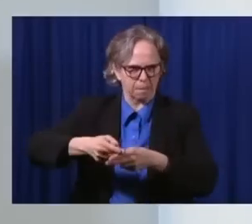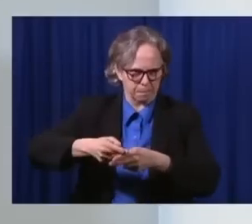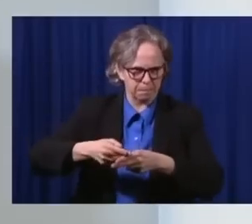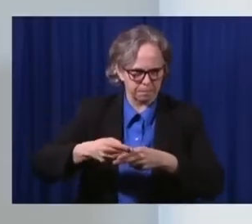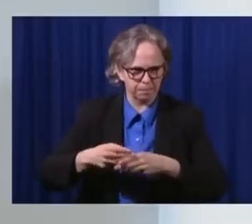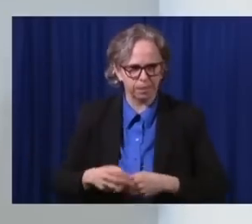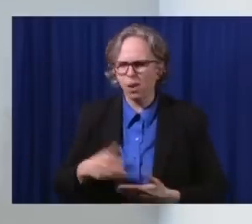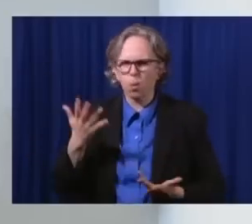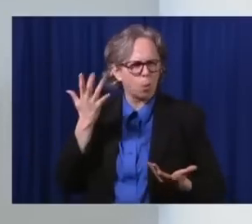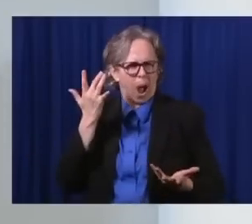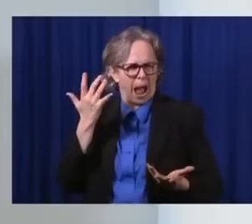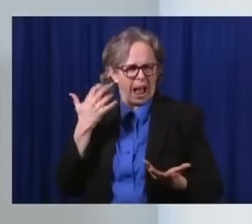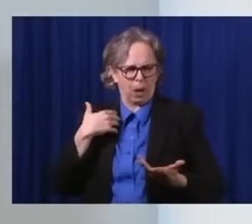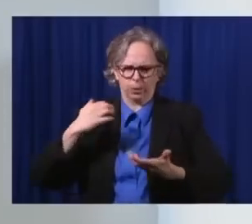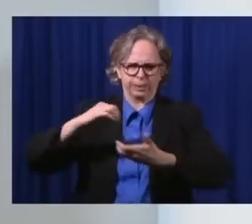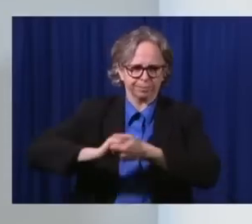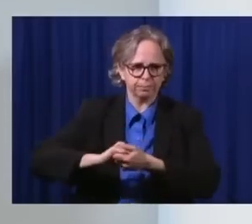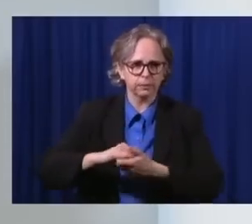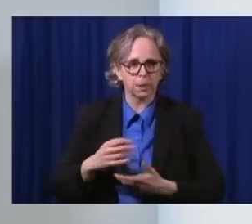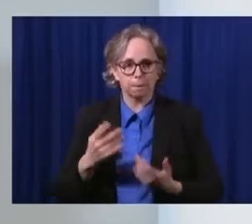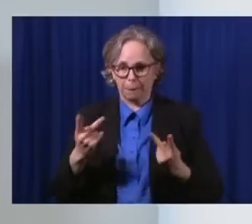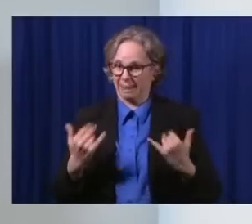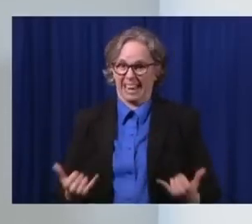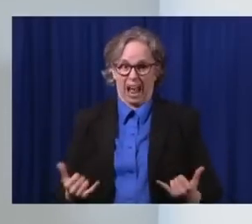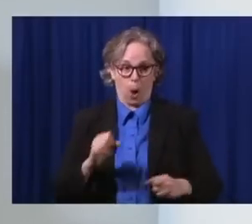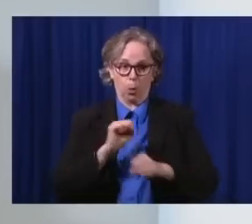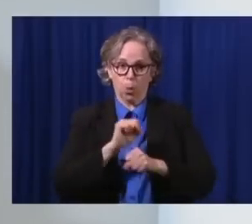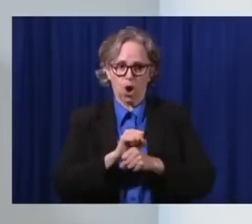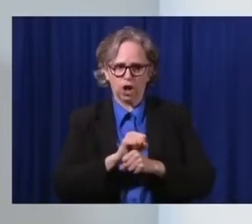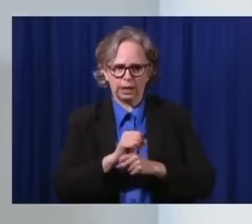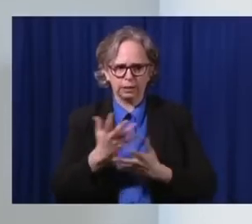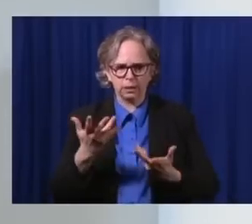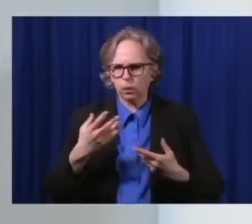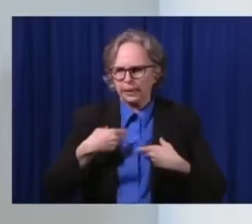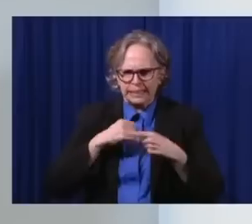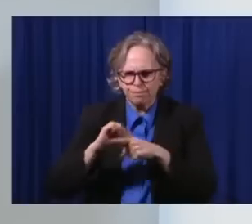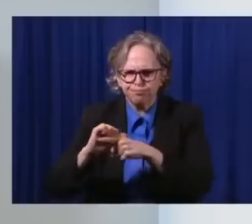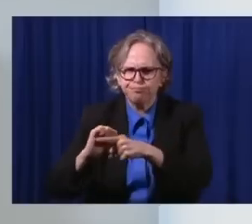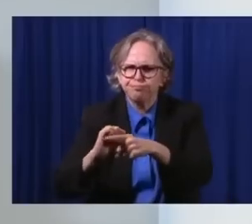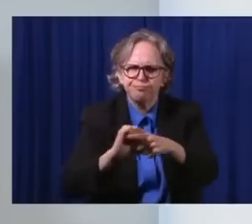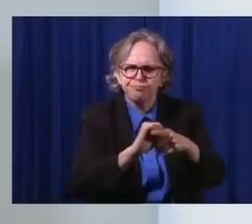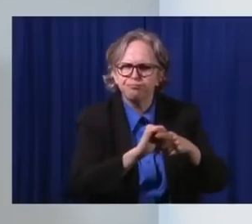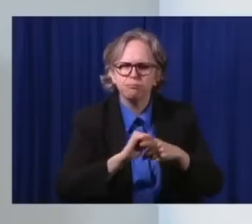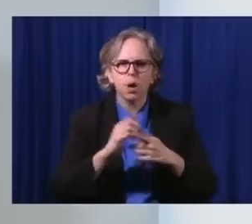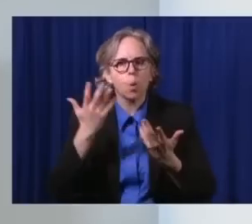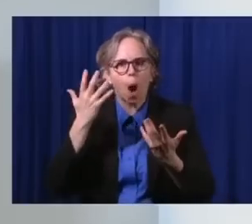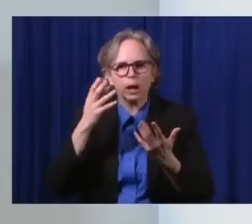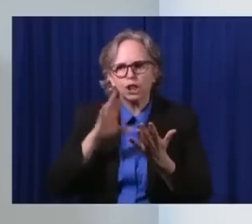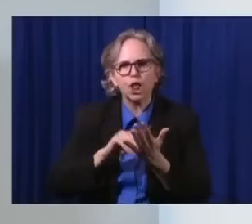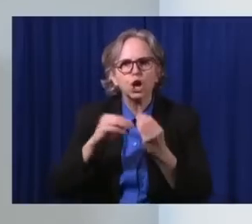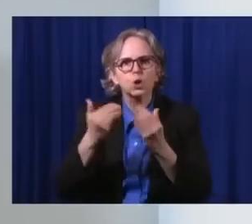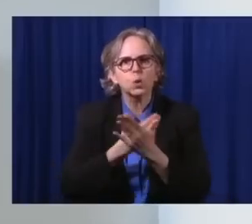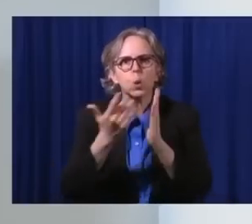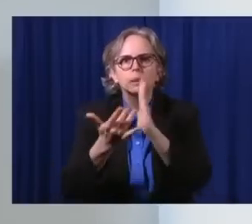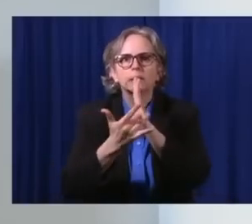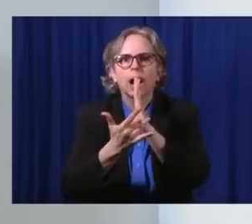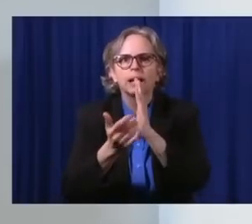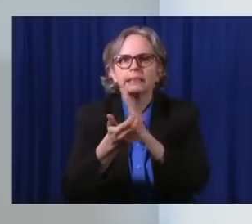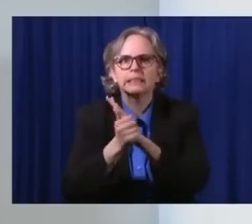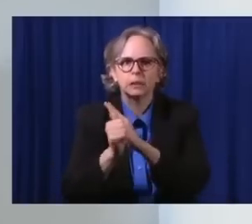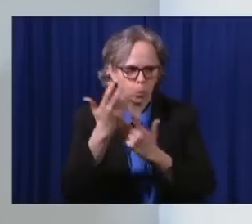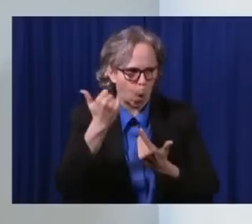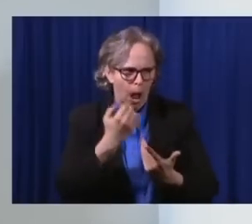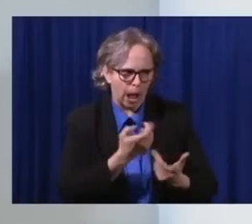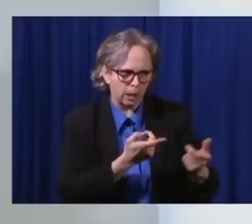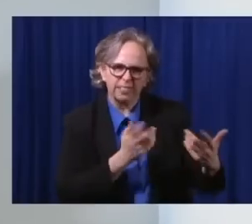for what's happening in the economy, to position not only the businesses to have the talent that they need to succeed, but to give people the skills